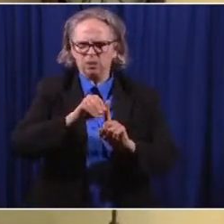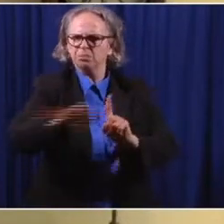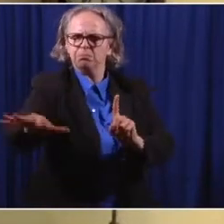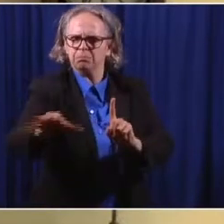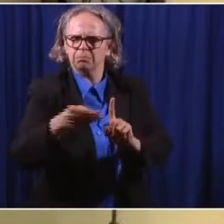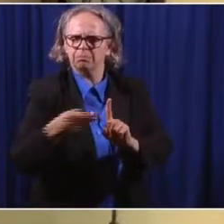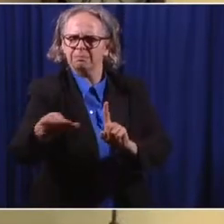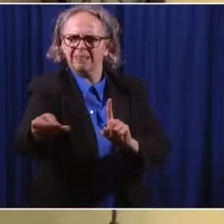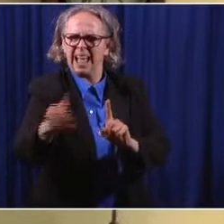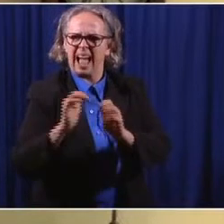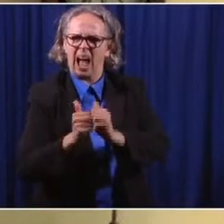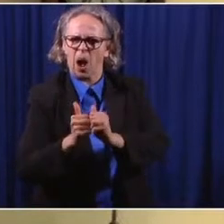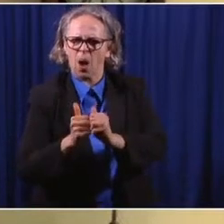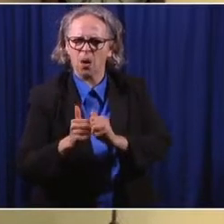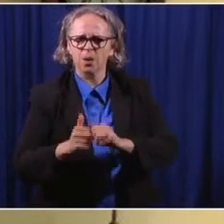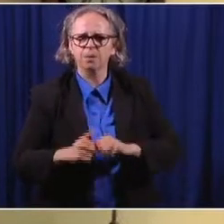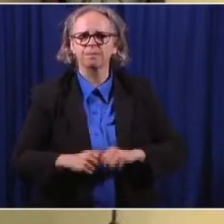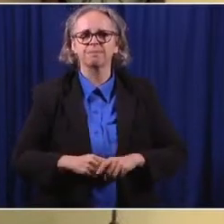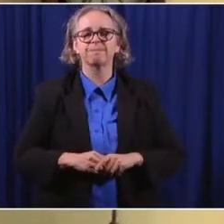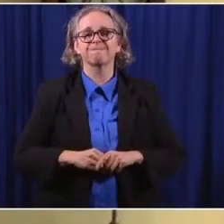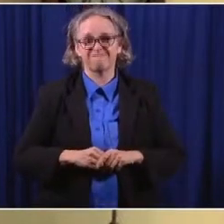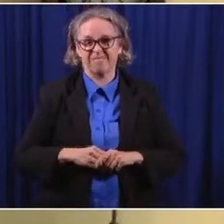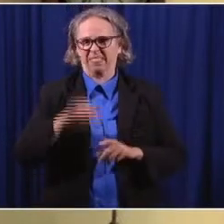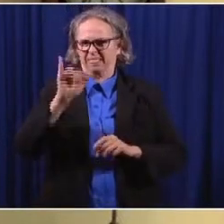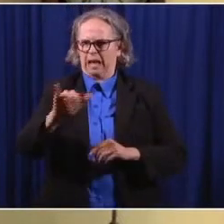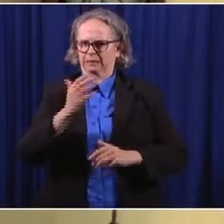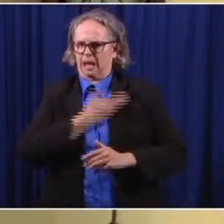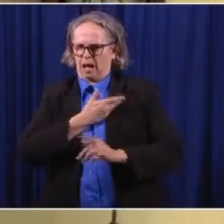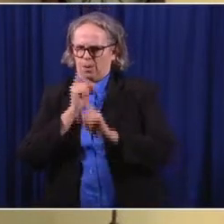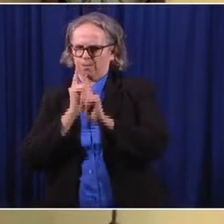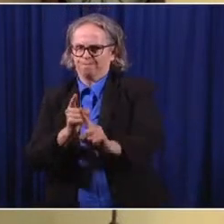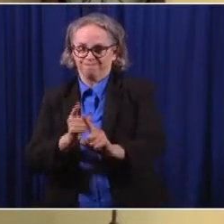Next question is from Max Philby at the Columbus Dispatch.